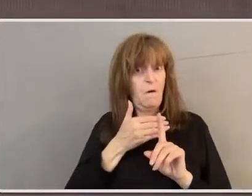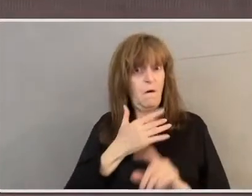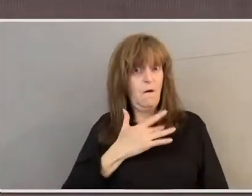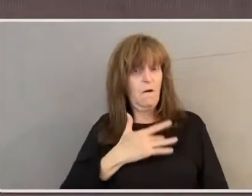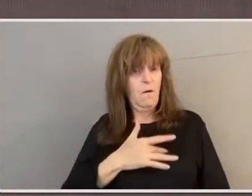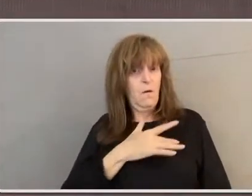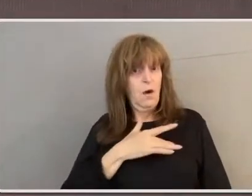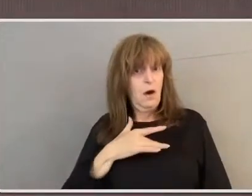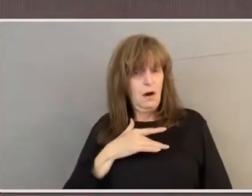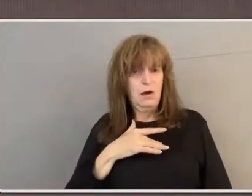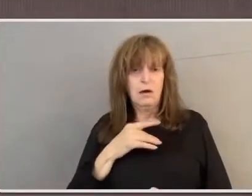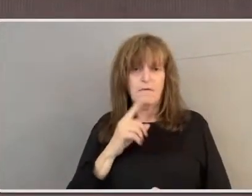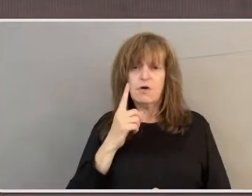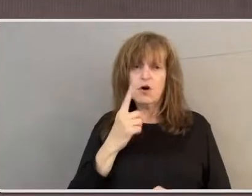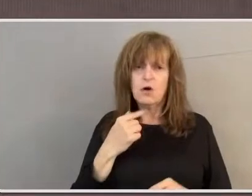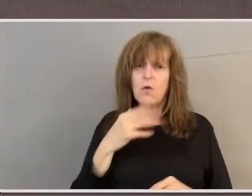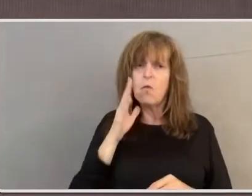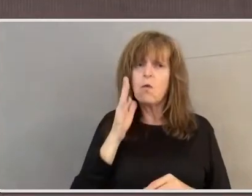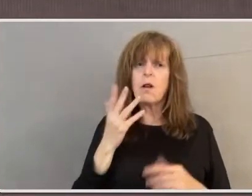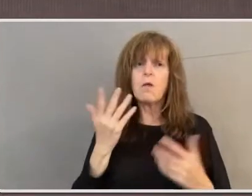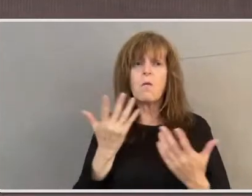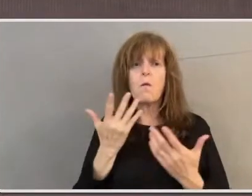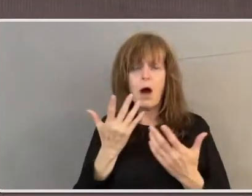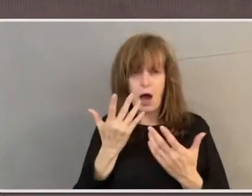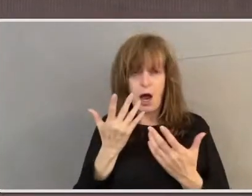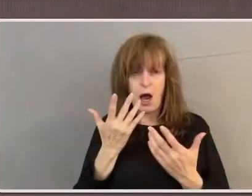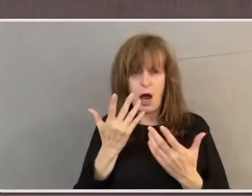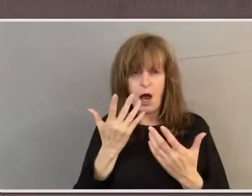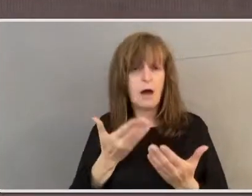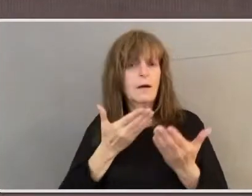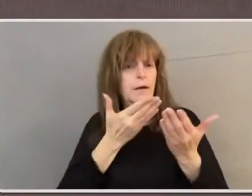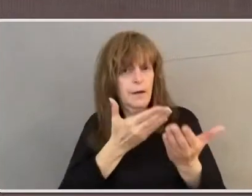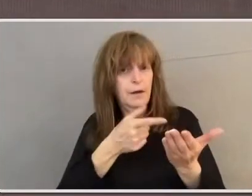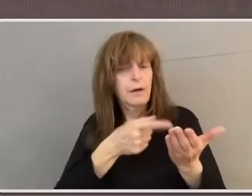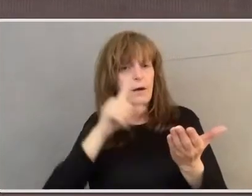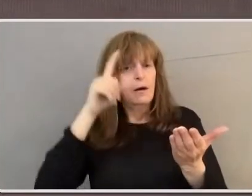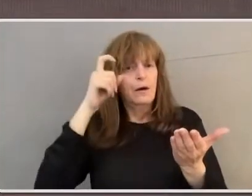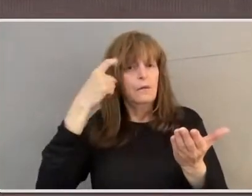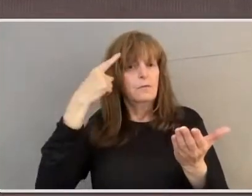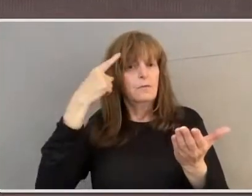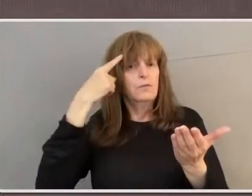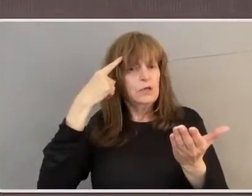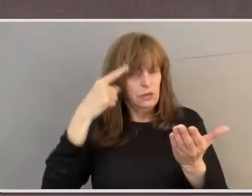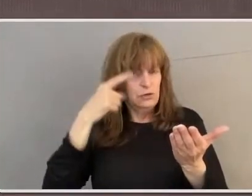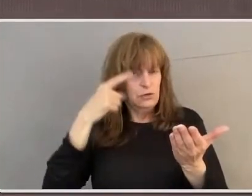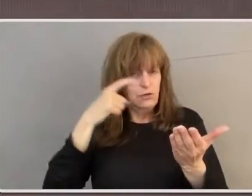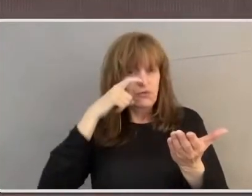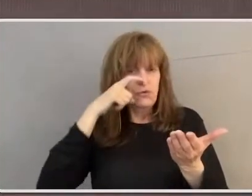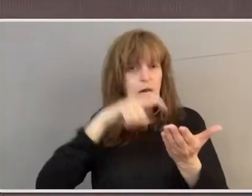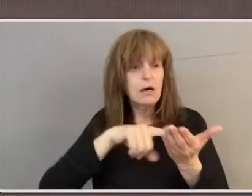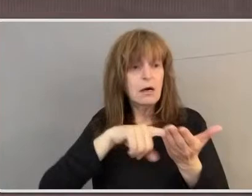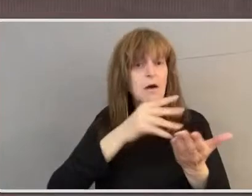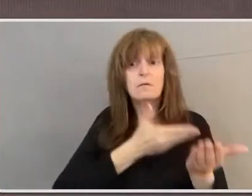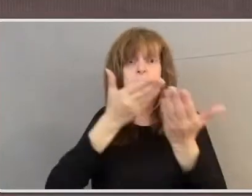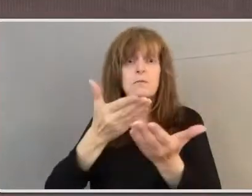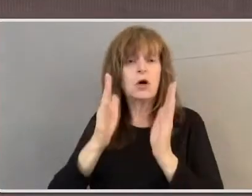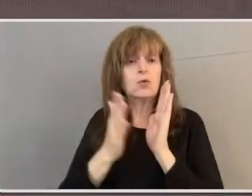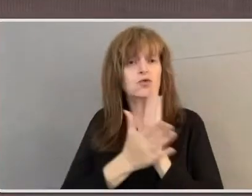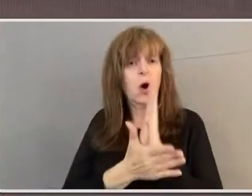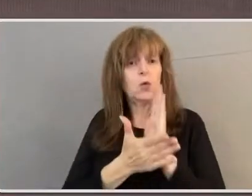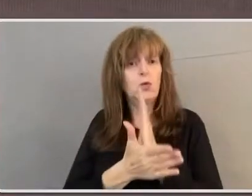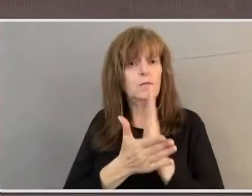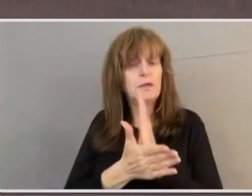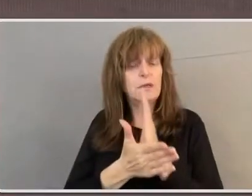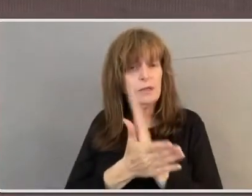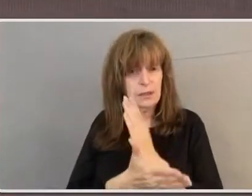recommendation document that Her Honour spoke of. Earlier today, the Lieutenant Governor had the opportunity to meet with the Premier to receive